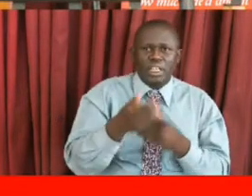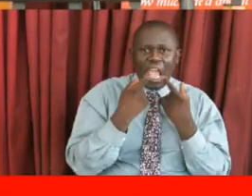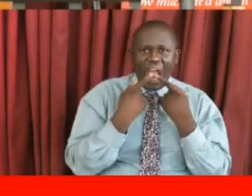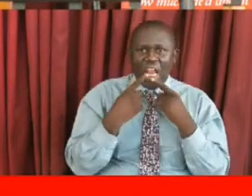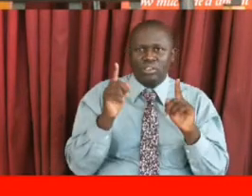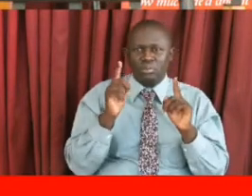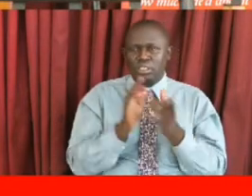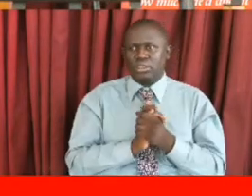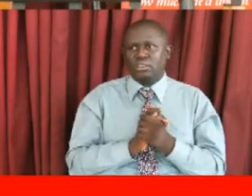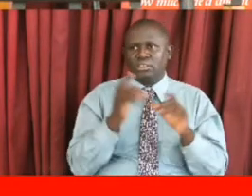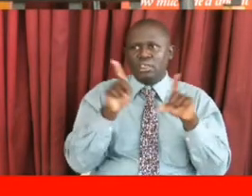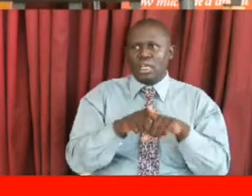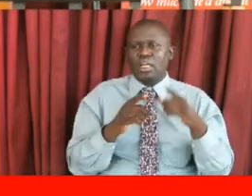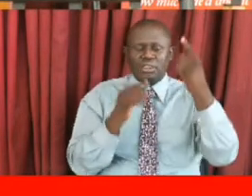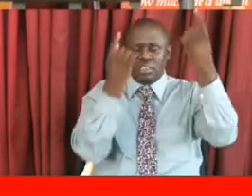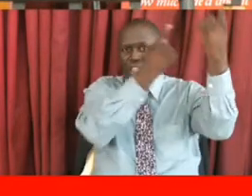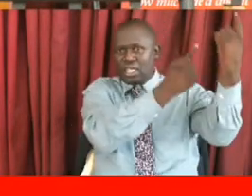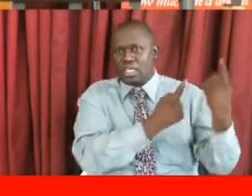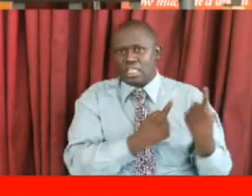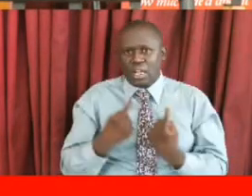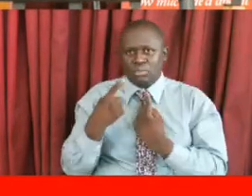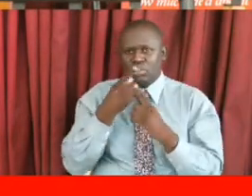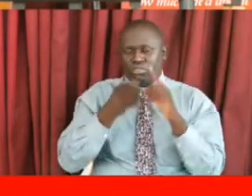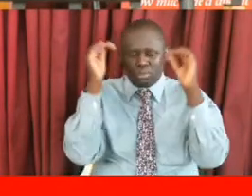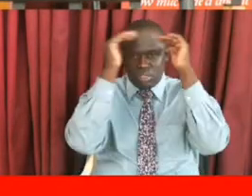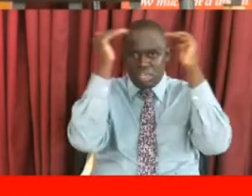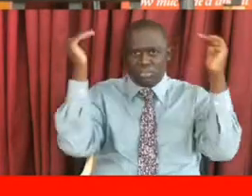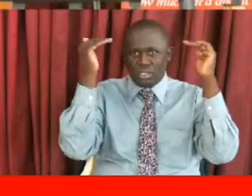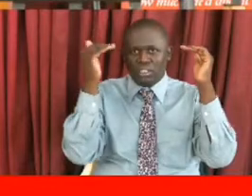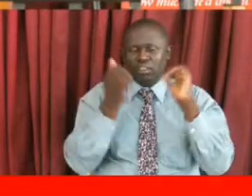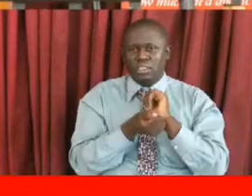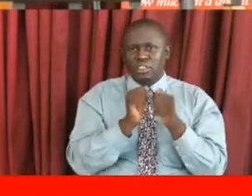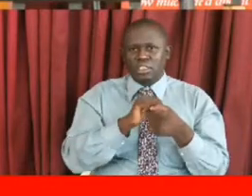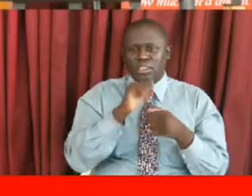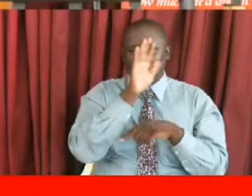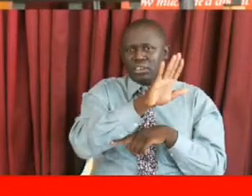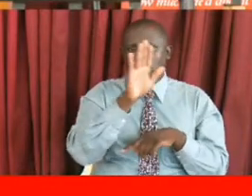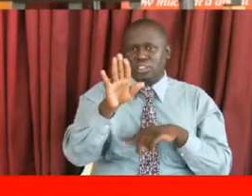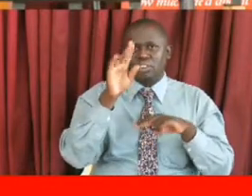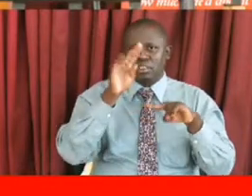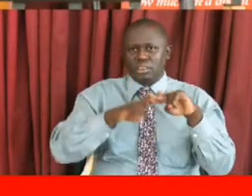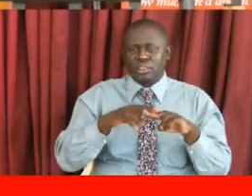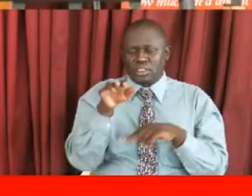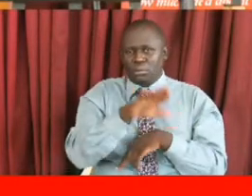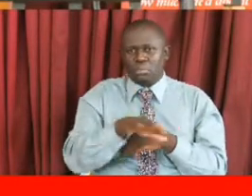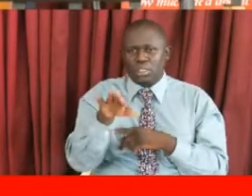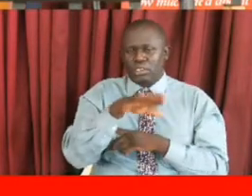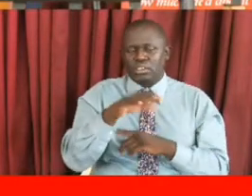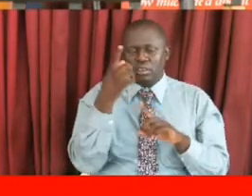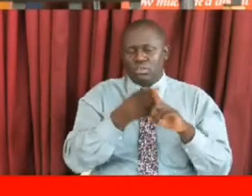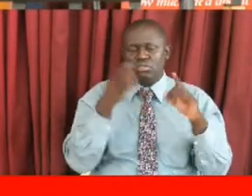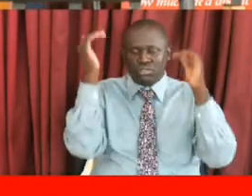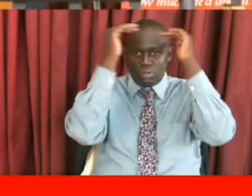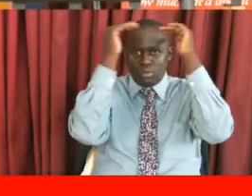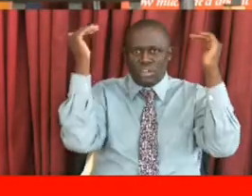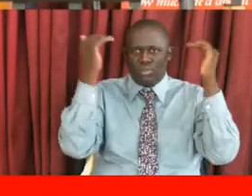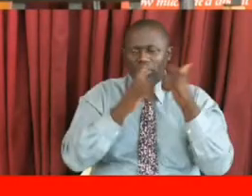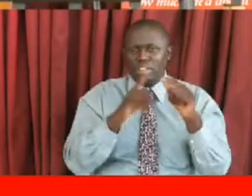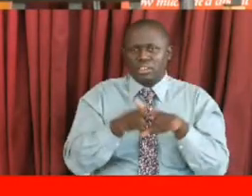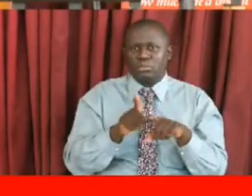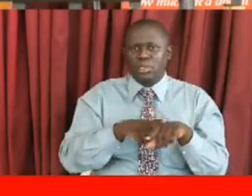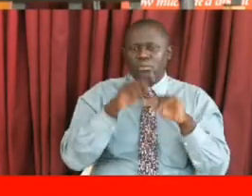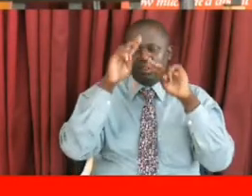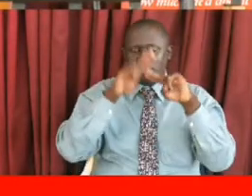heaven he changes his sitting place from heaven and comes here among